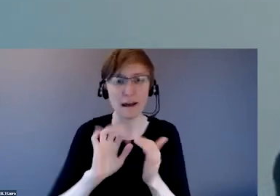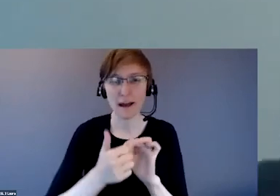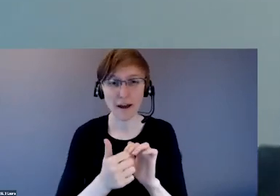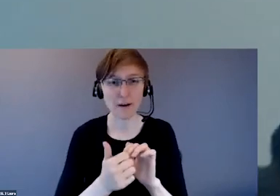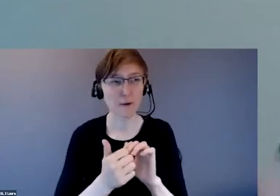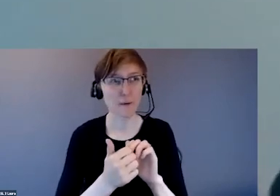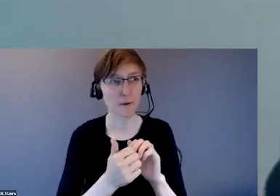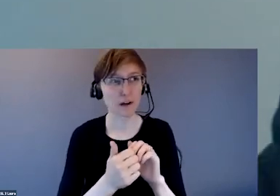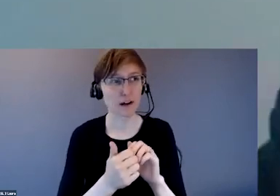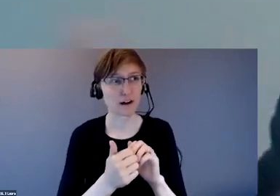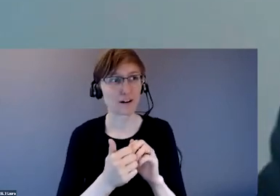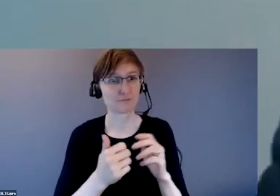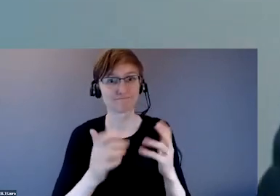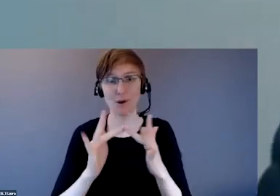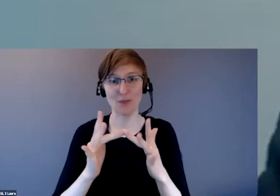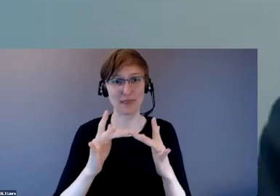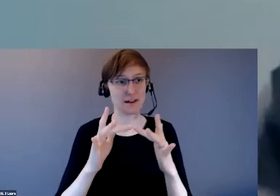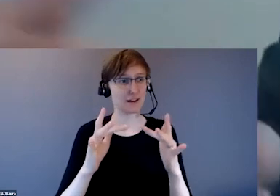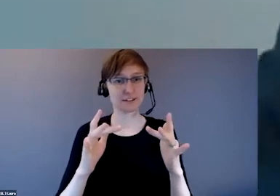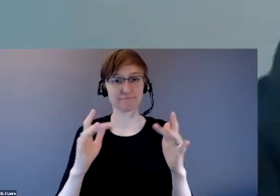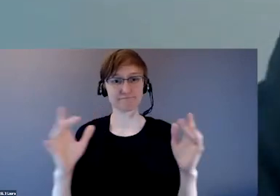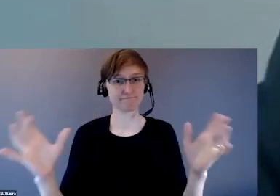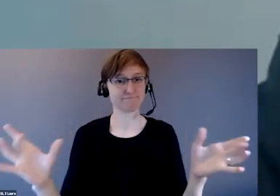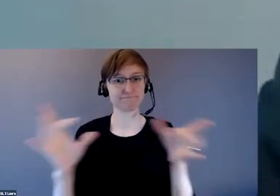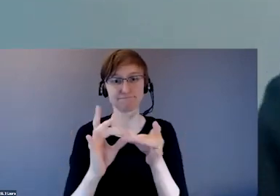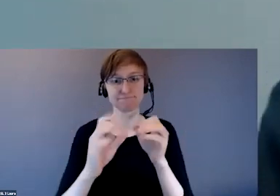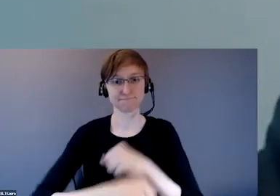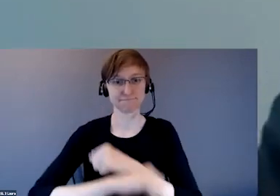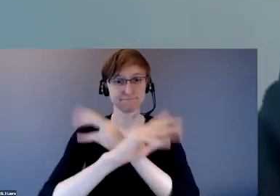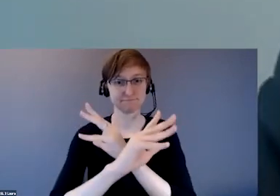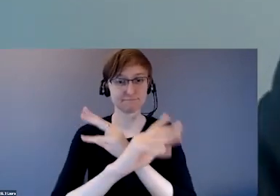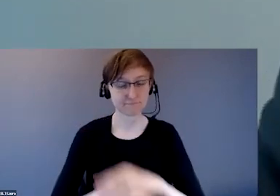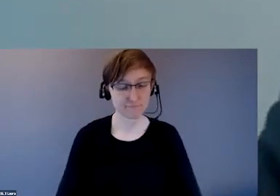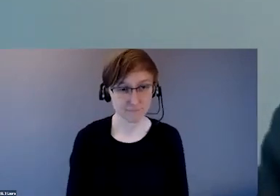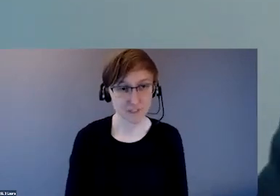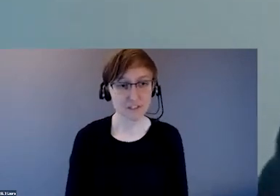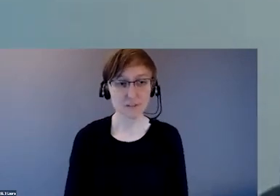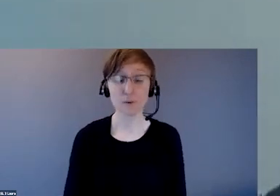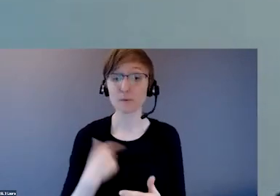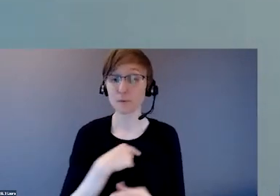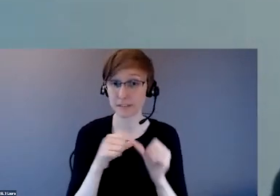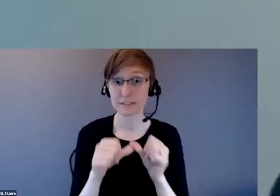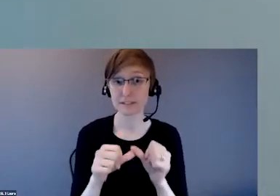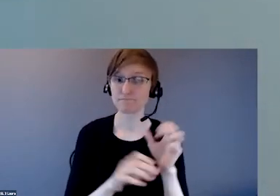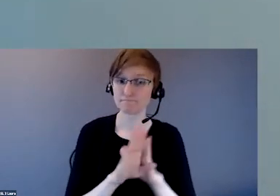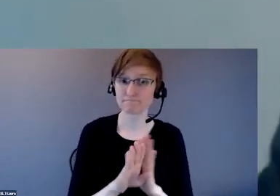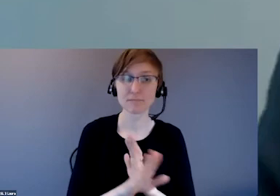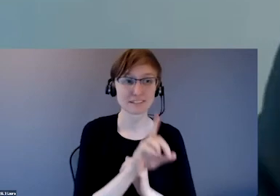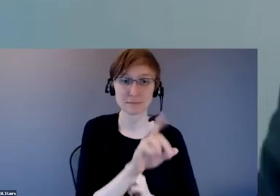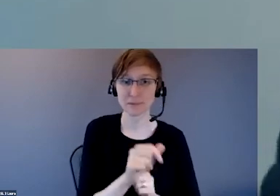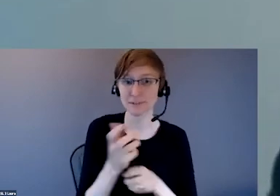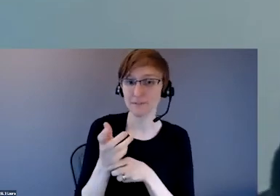virtually. So we're still continuing to develop disability confidence, but we're also creating training. We're also